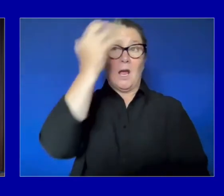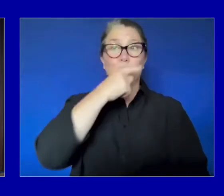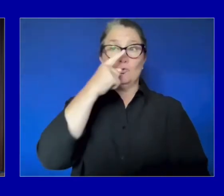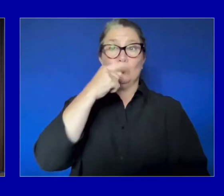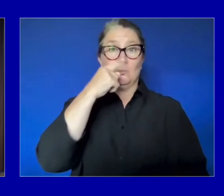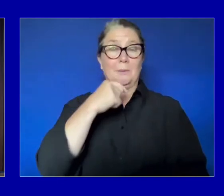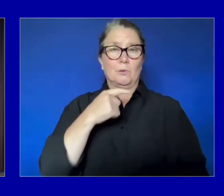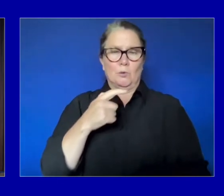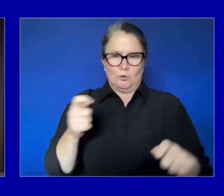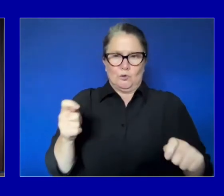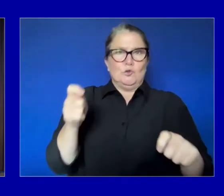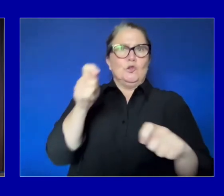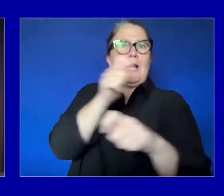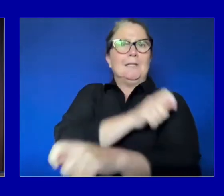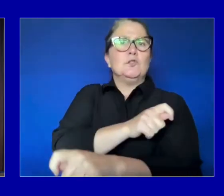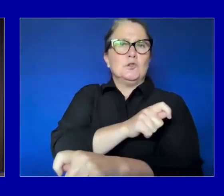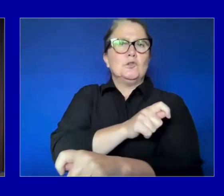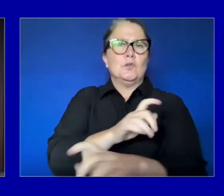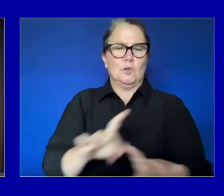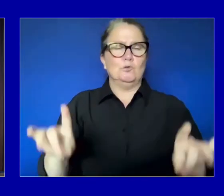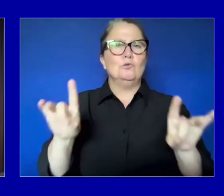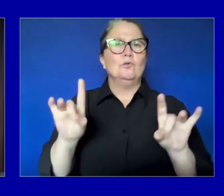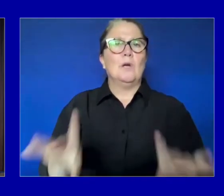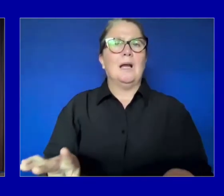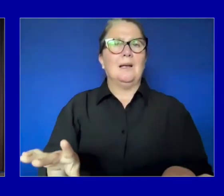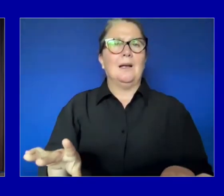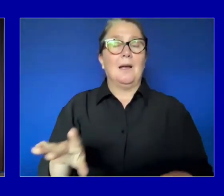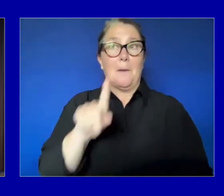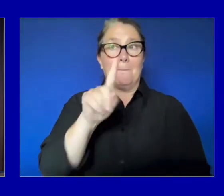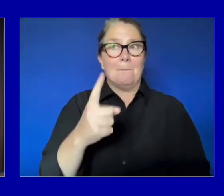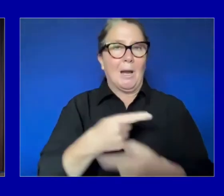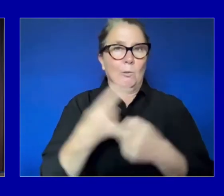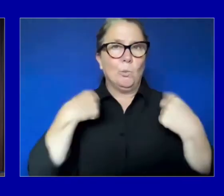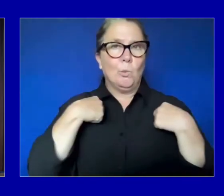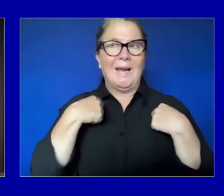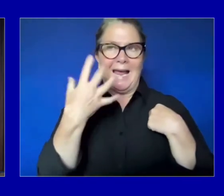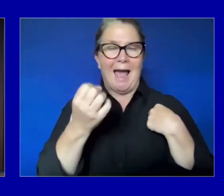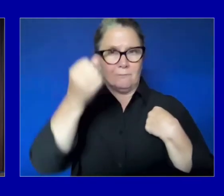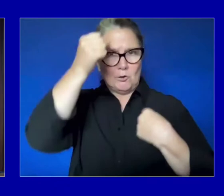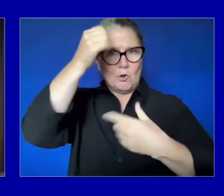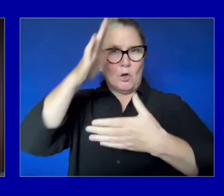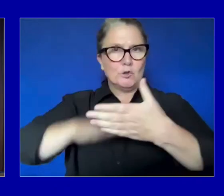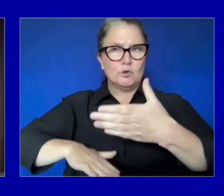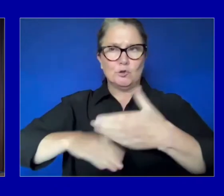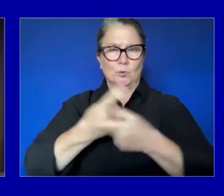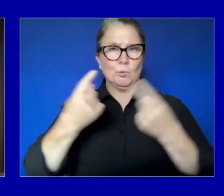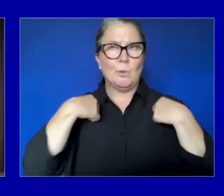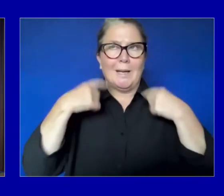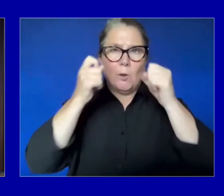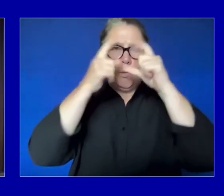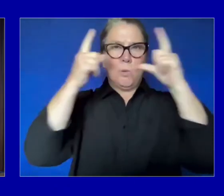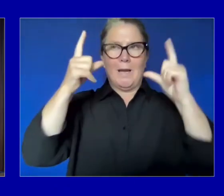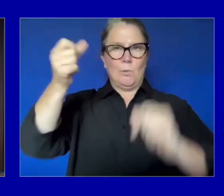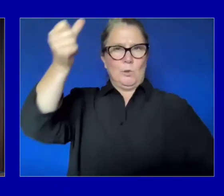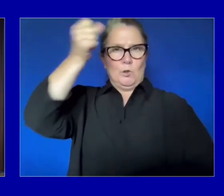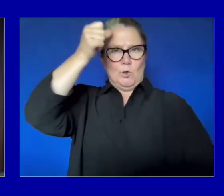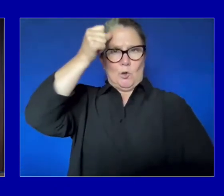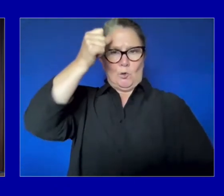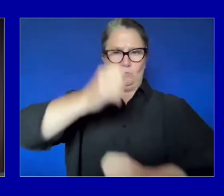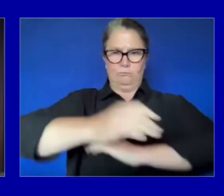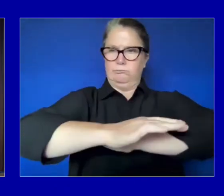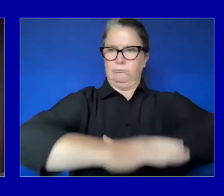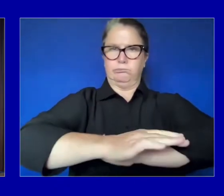changed it in a, with a consciousness of who she was, of who the, who this earth was. And we did